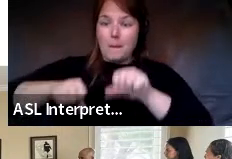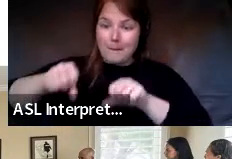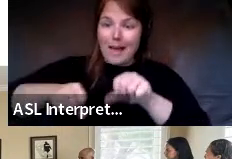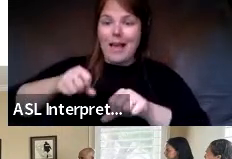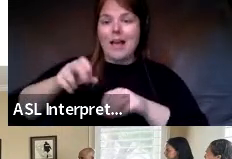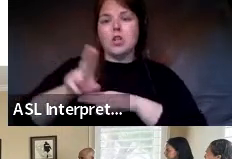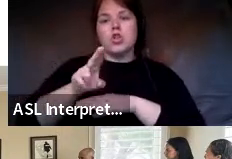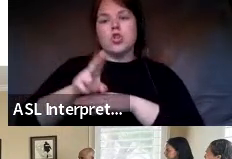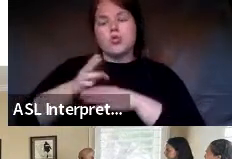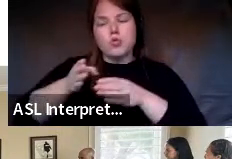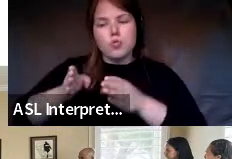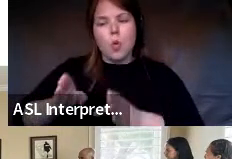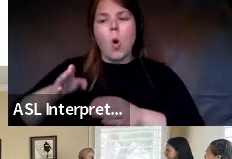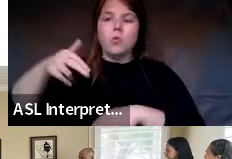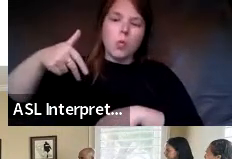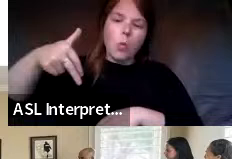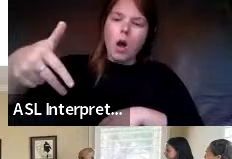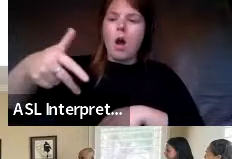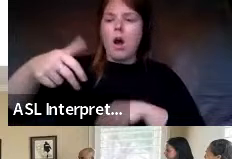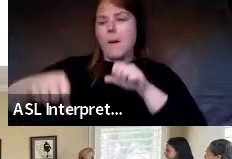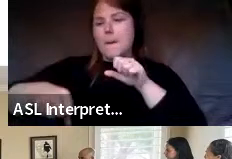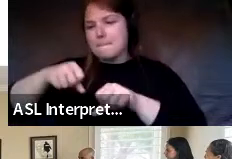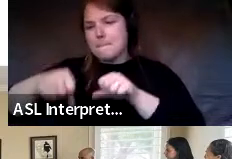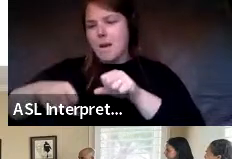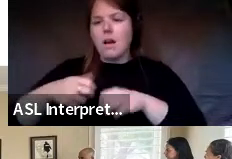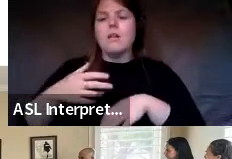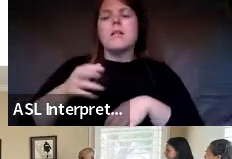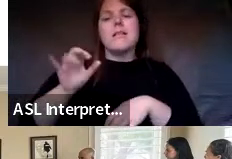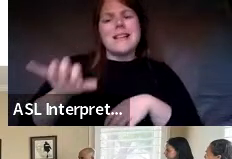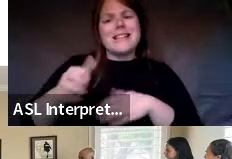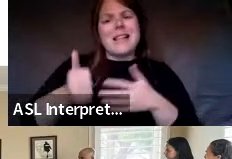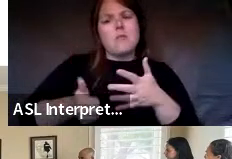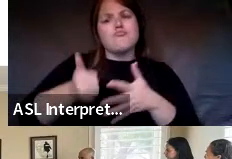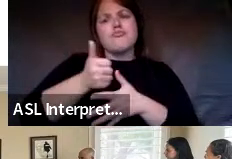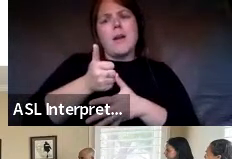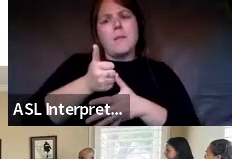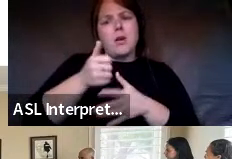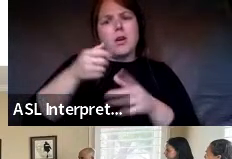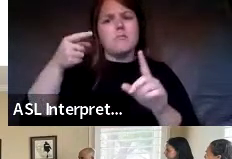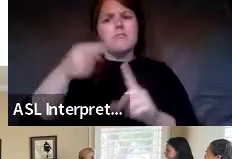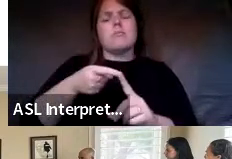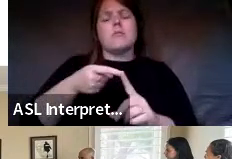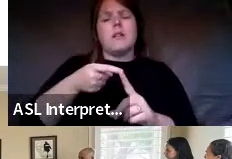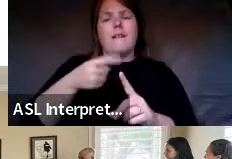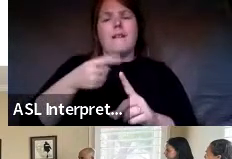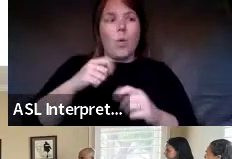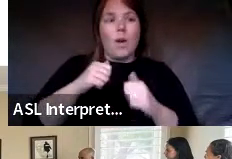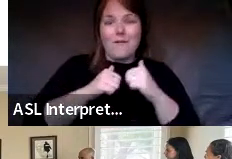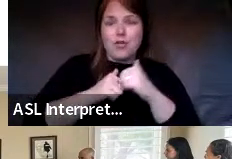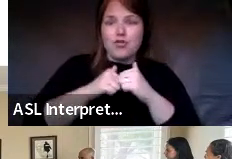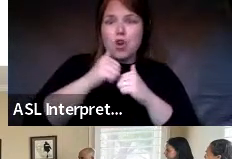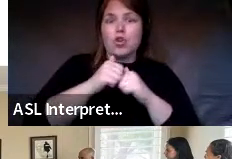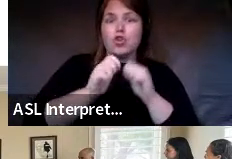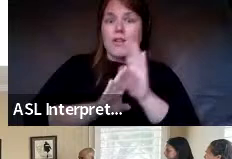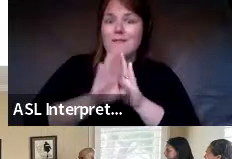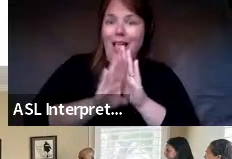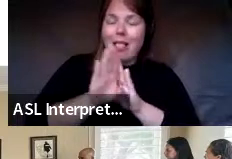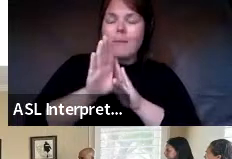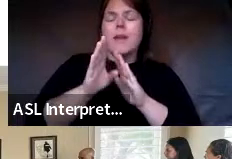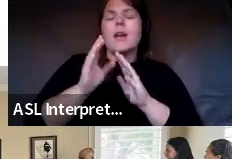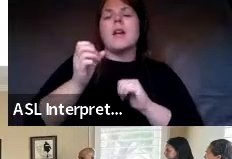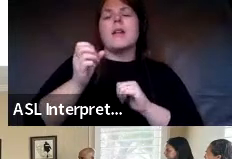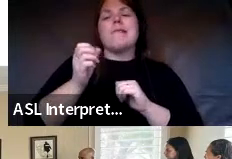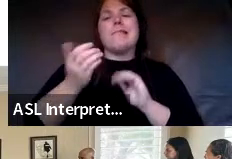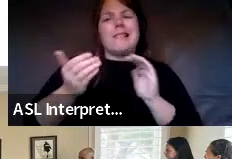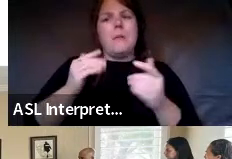or walk, is the primary purpose of this funding more infrastructure build out, as opposed to what we're